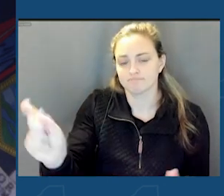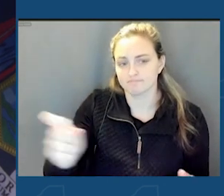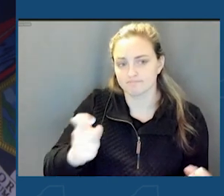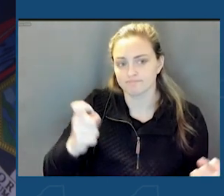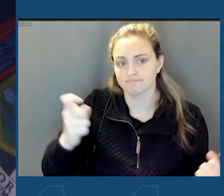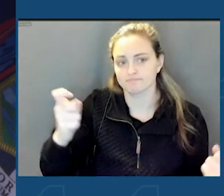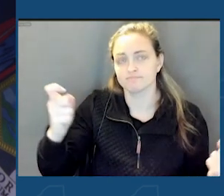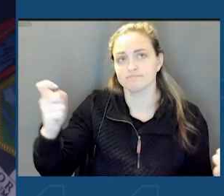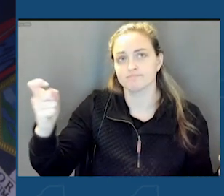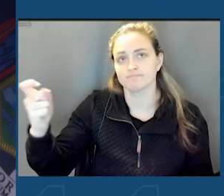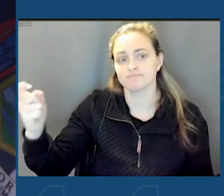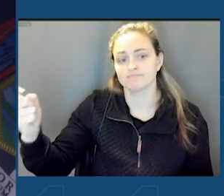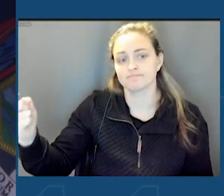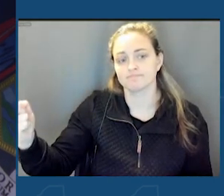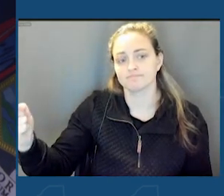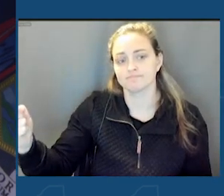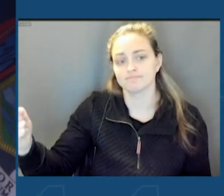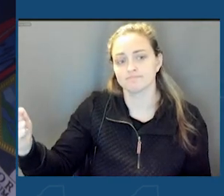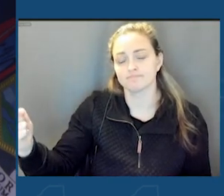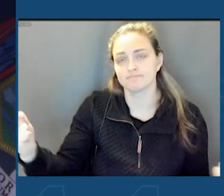and the glory